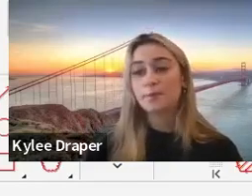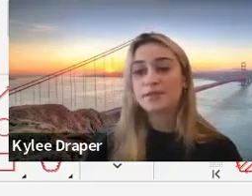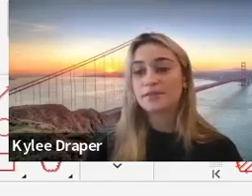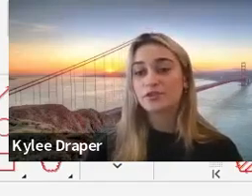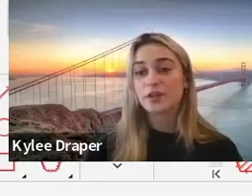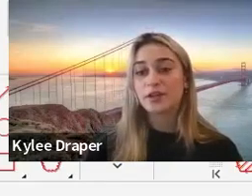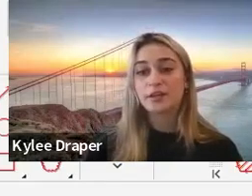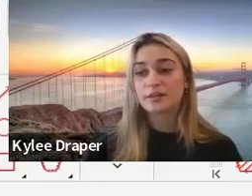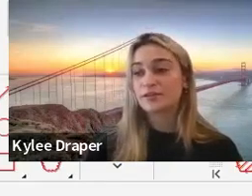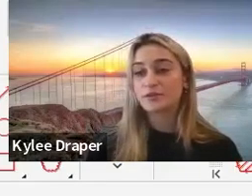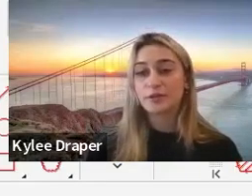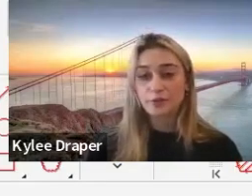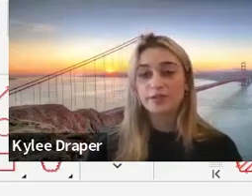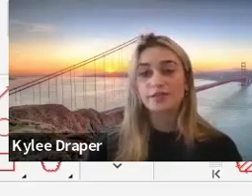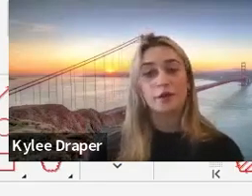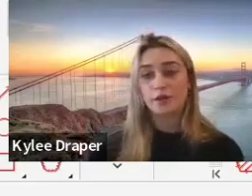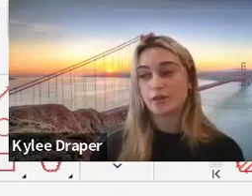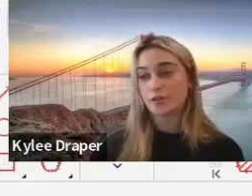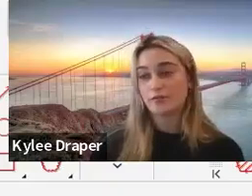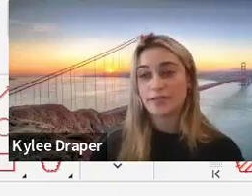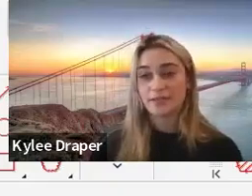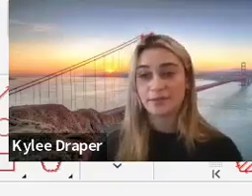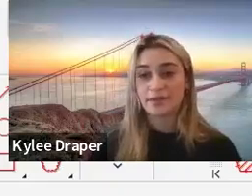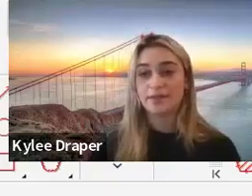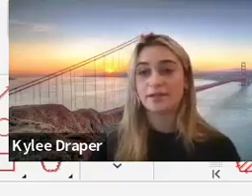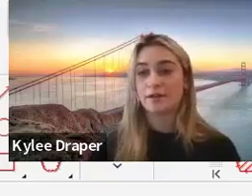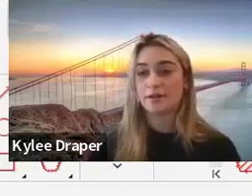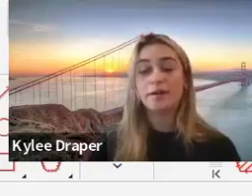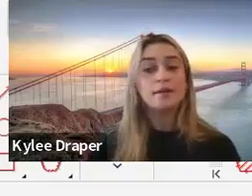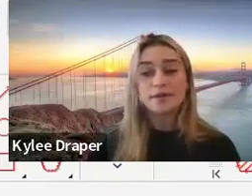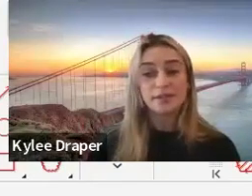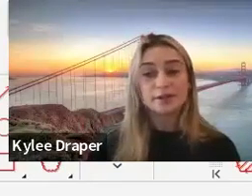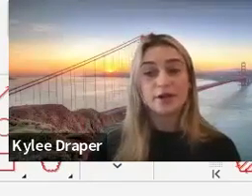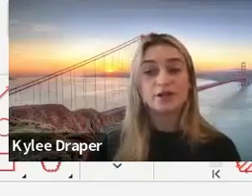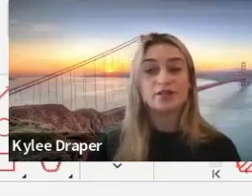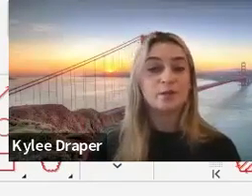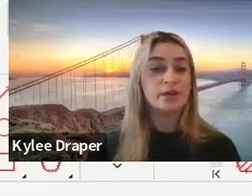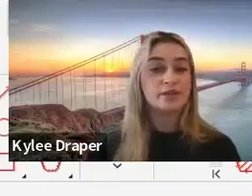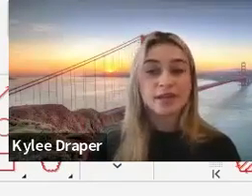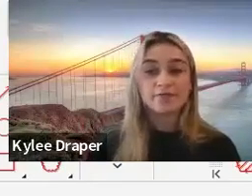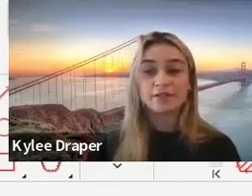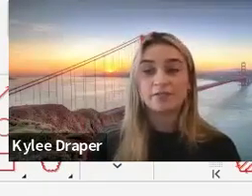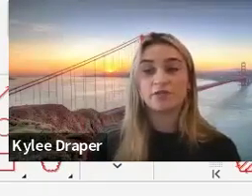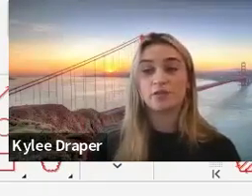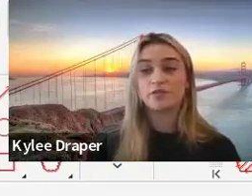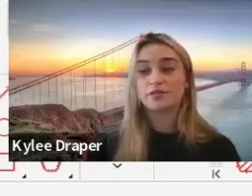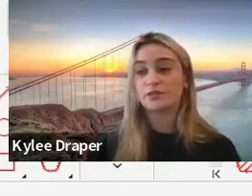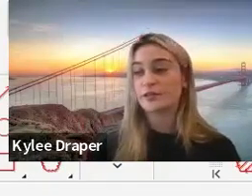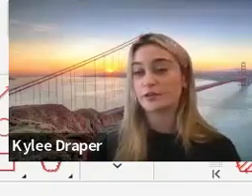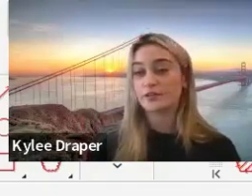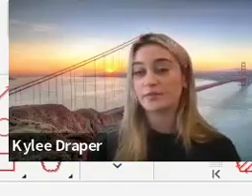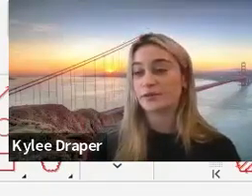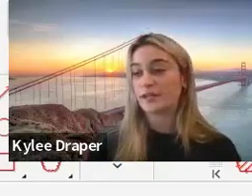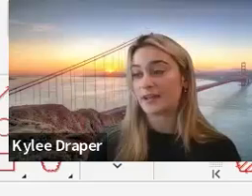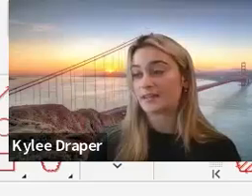The purpose of this training is to increase the knowledge of DSPs on best interactions with deaf individuals